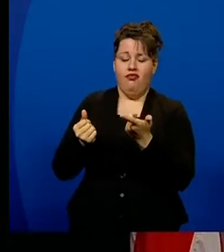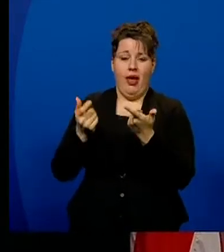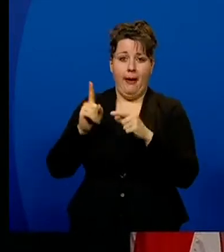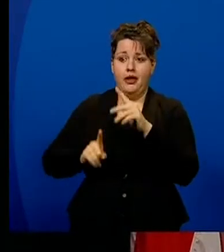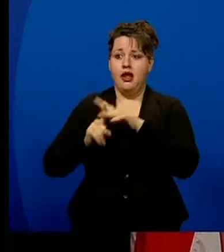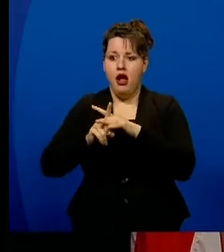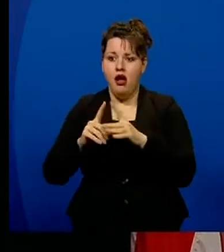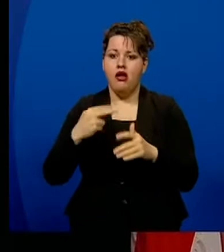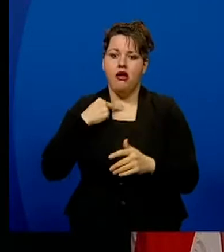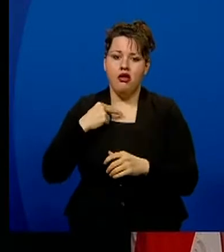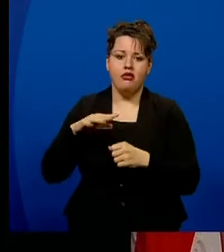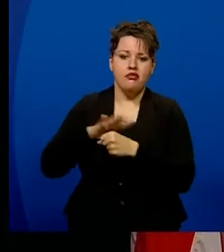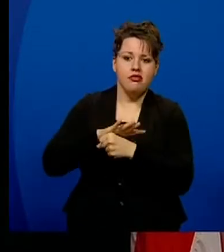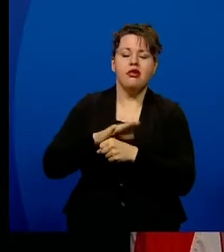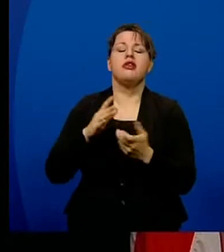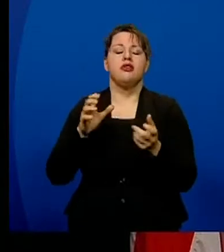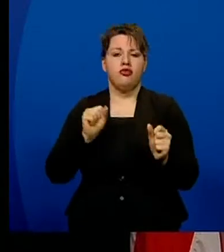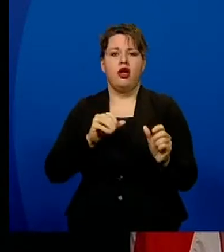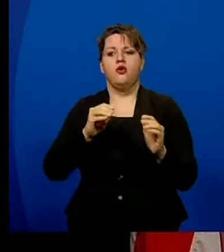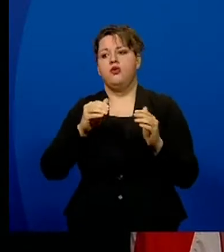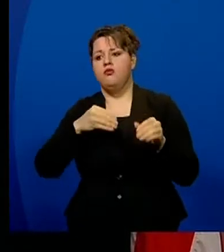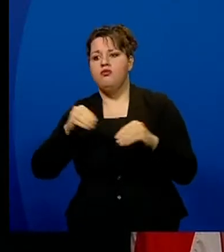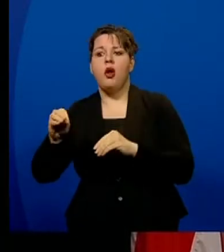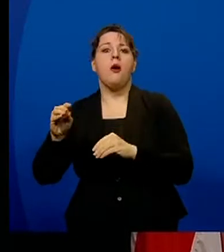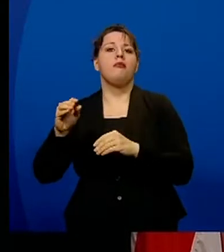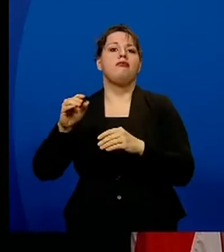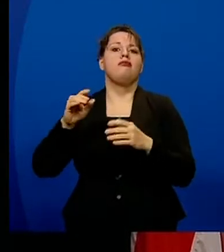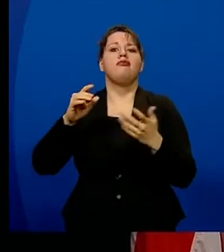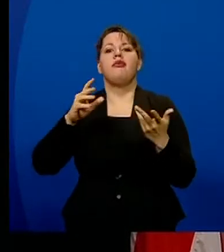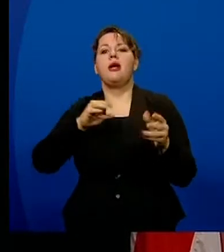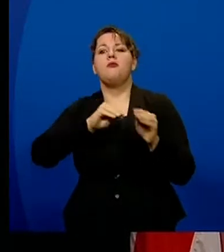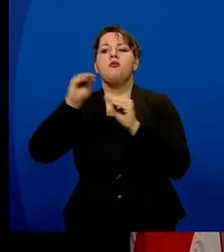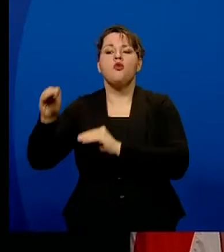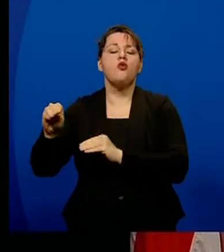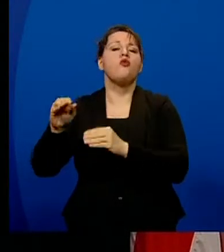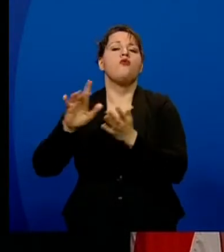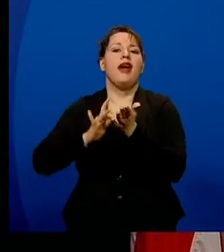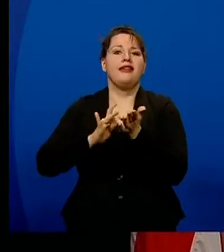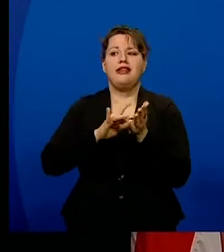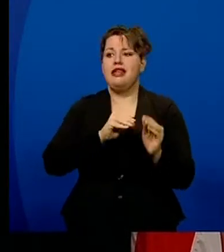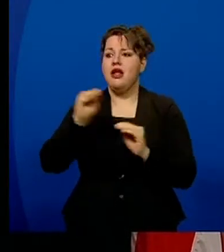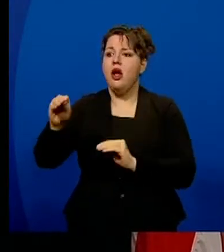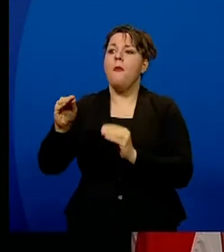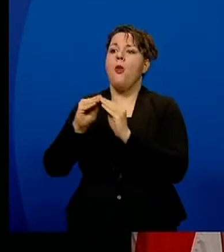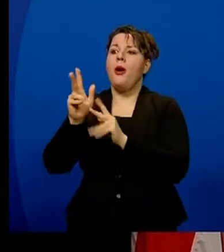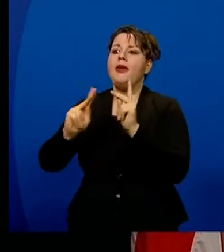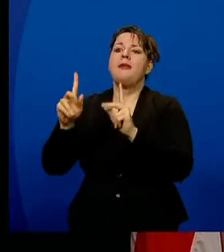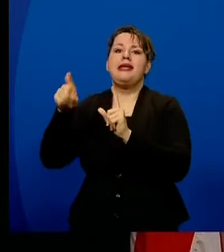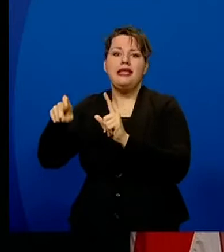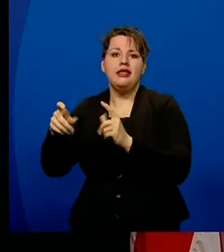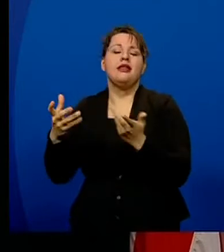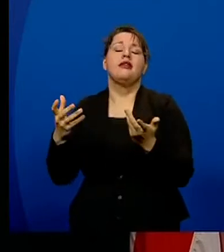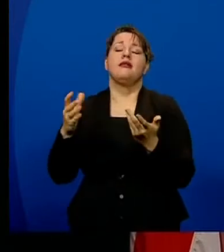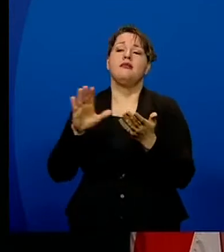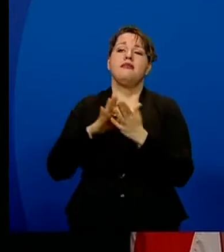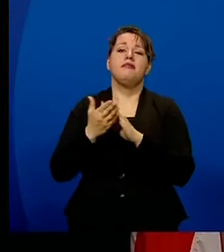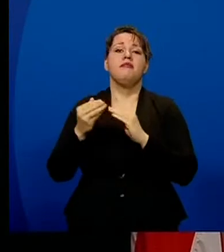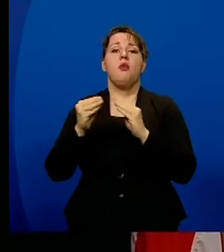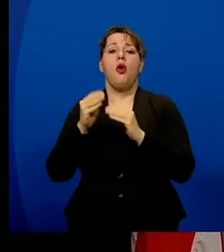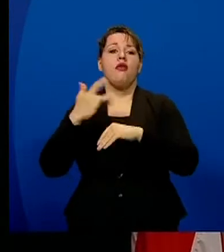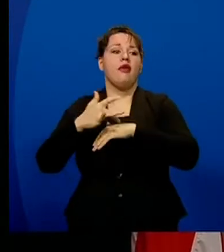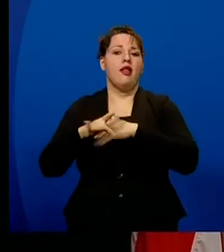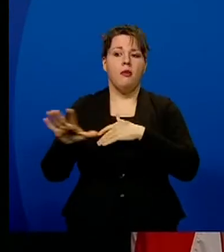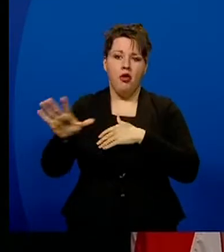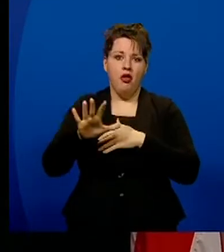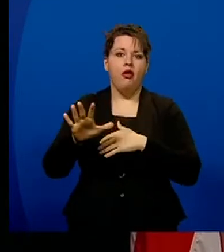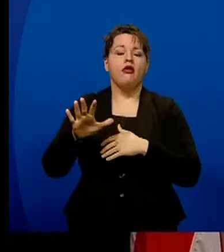occurs. Hy-Vee is able to move additional vaccine to communities where demand is higher, opening more appointments in areas of